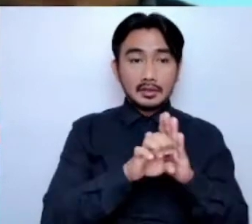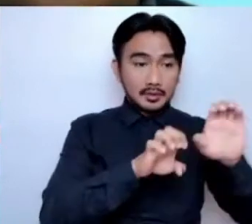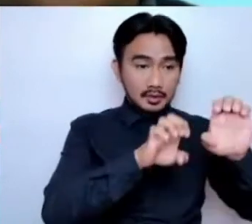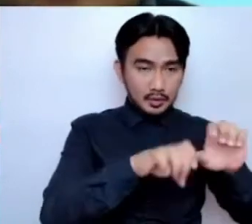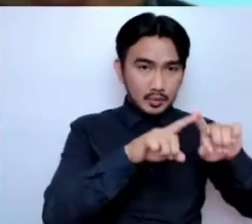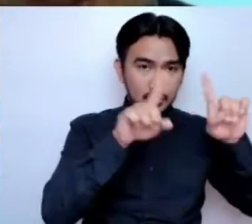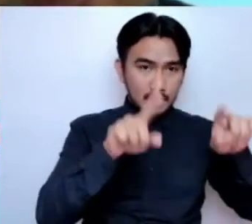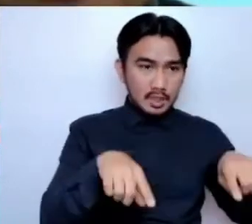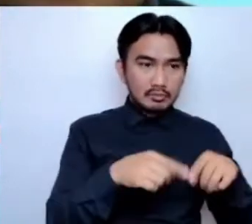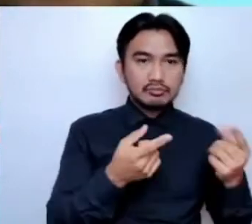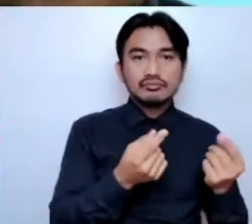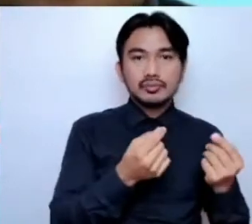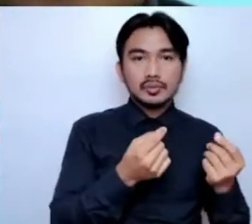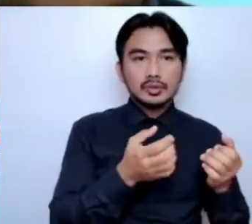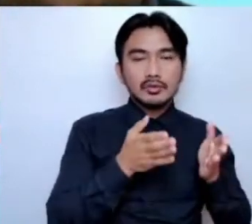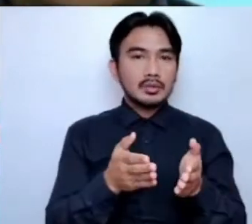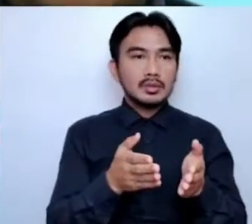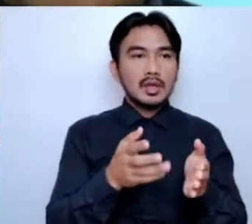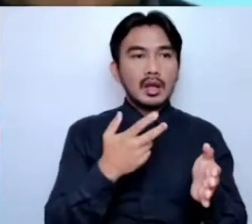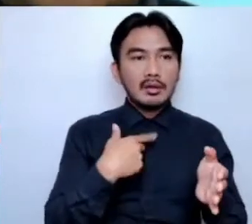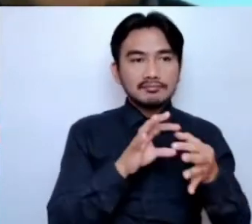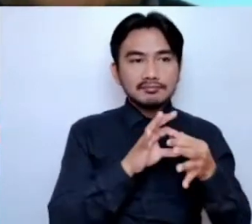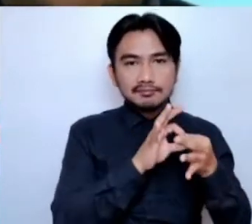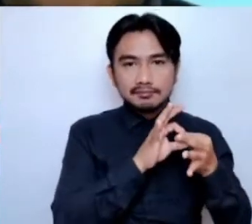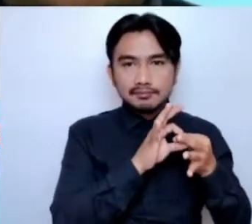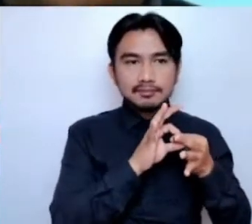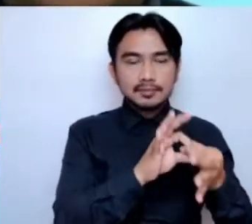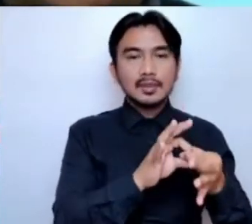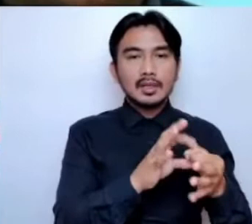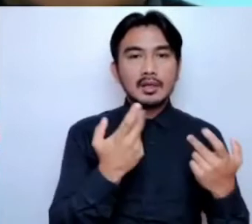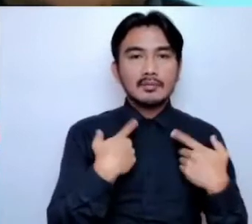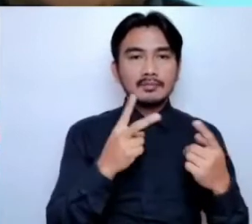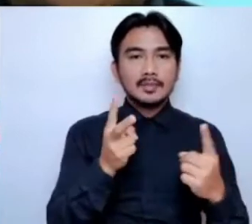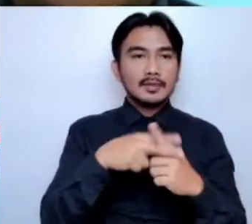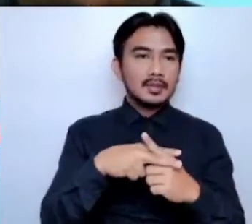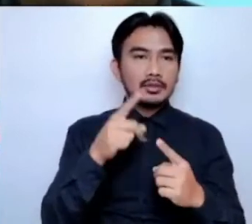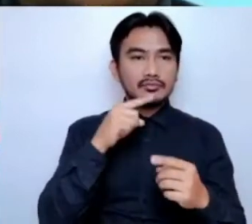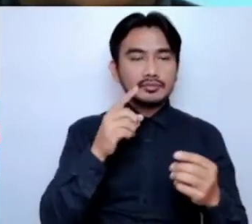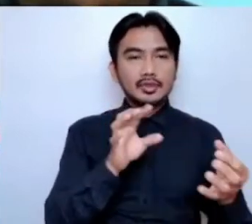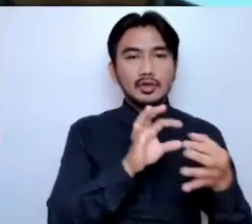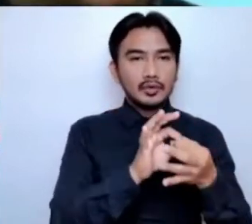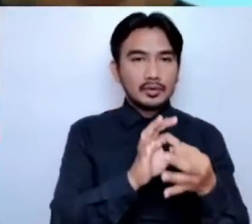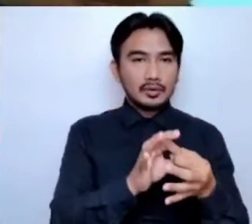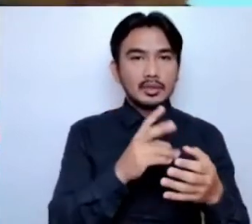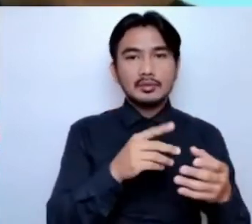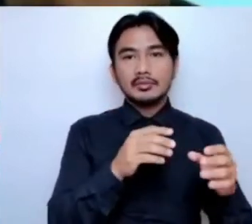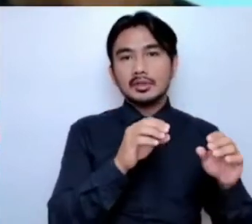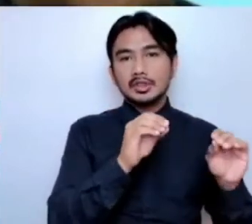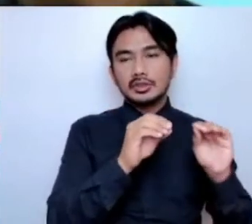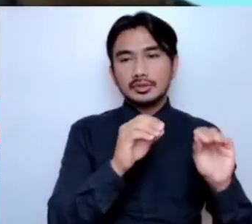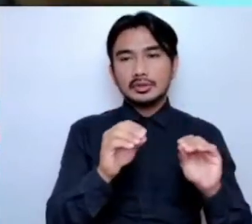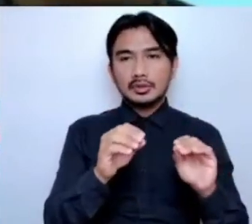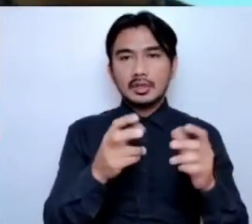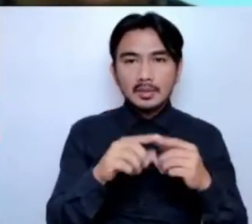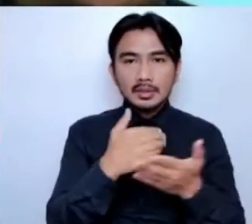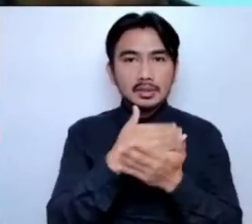strategy or strategies only reflect application of relevant teaching practices, but only in some aspects of